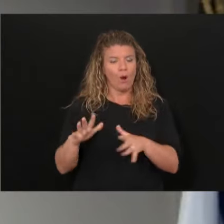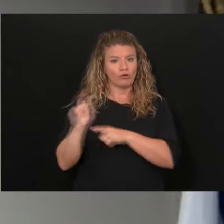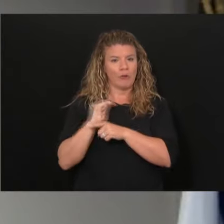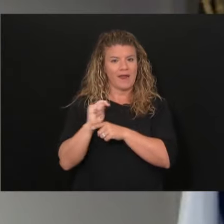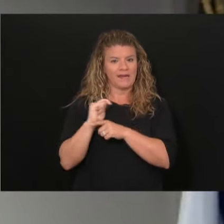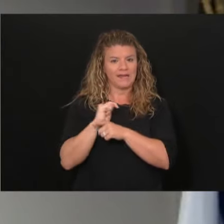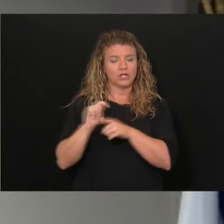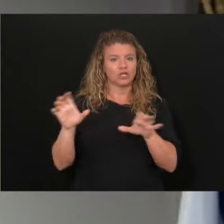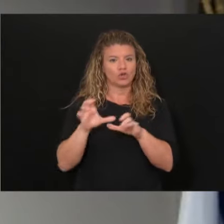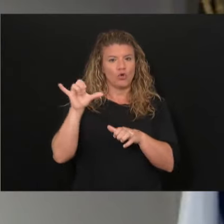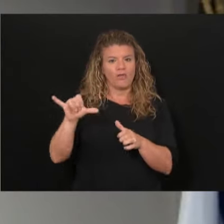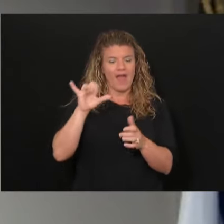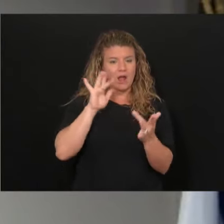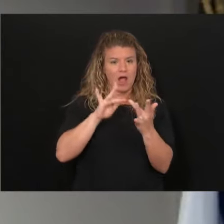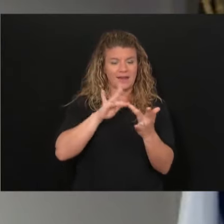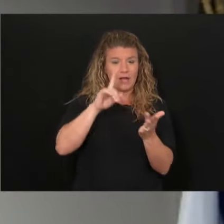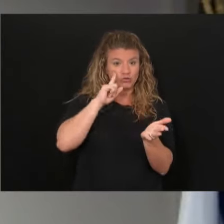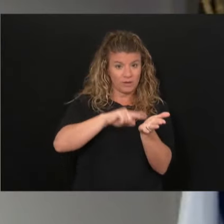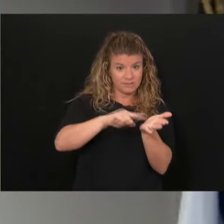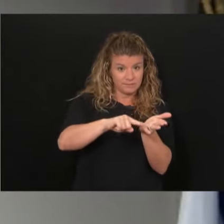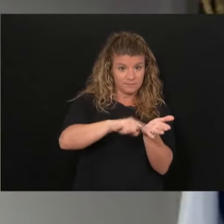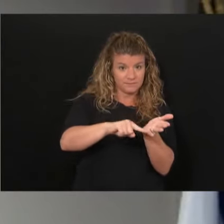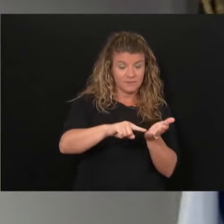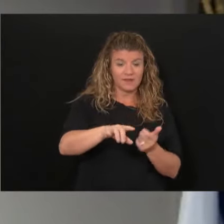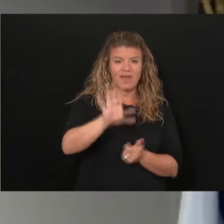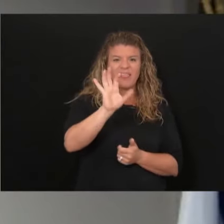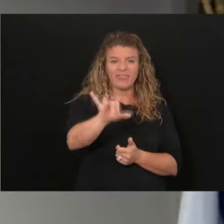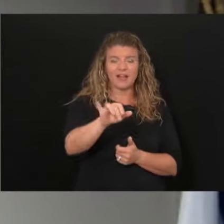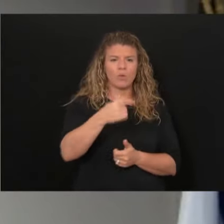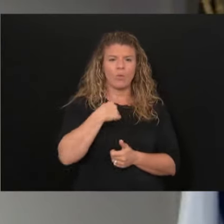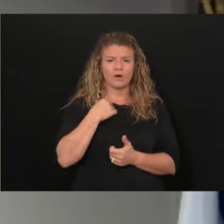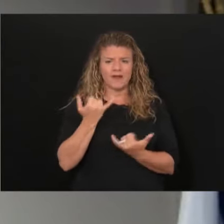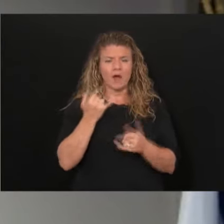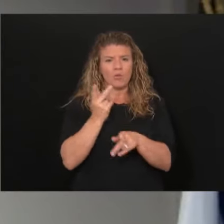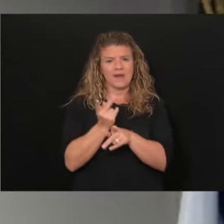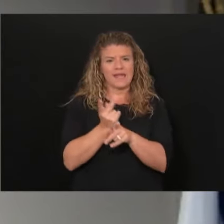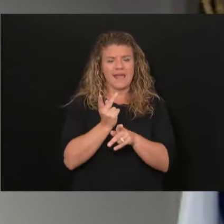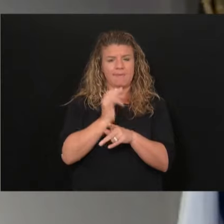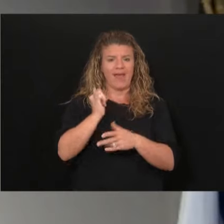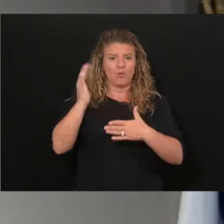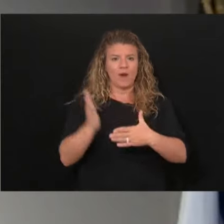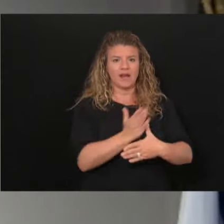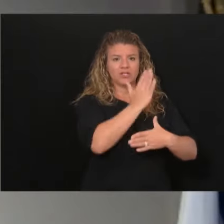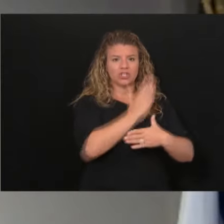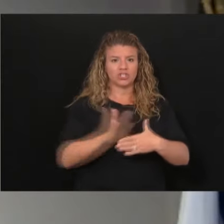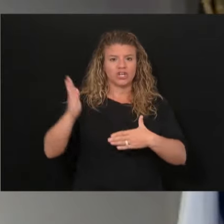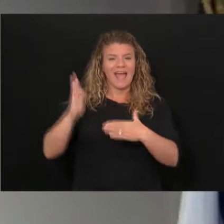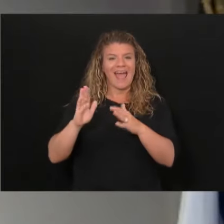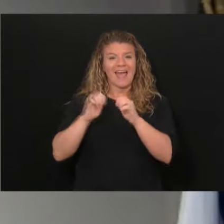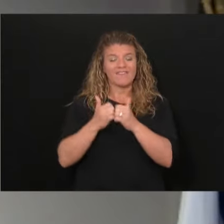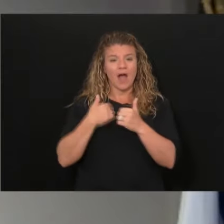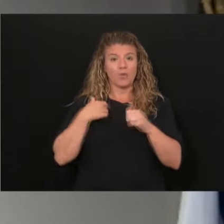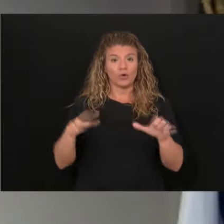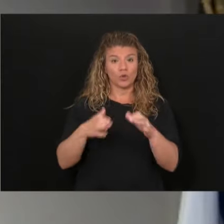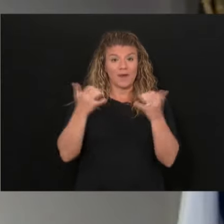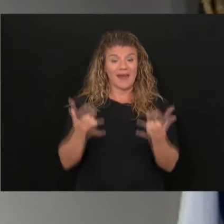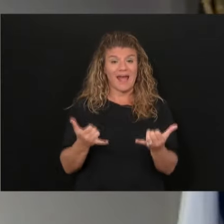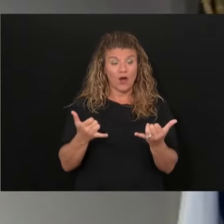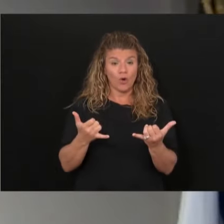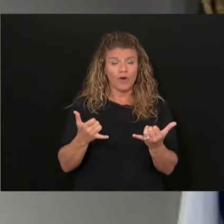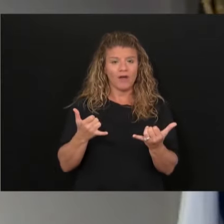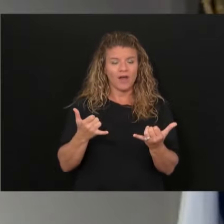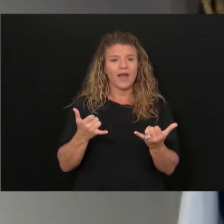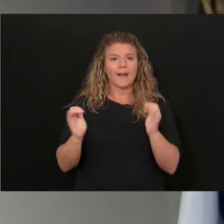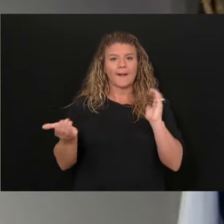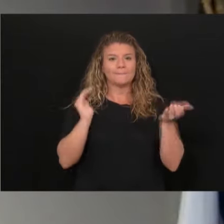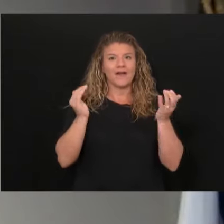contact tracing. That's kind of the range we're looking at in terms of how we're doing right now in terms of the amount of testing we're